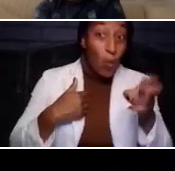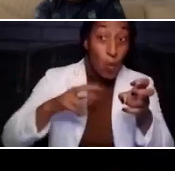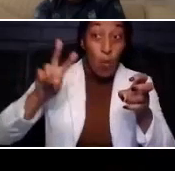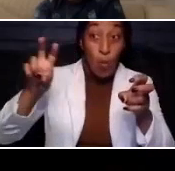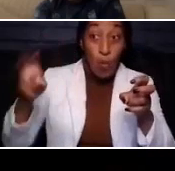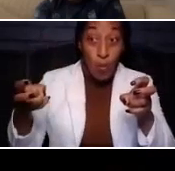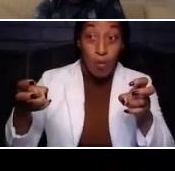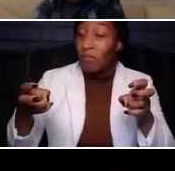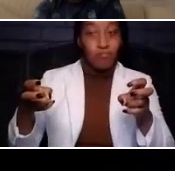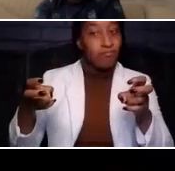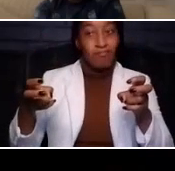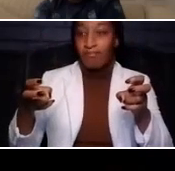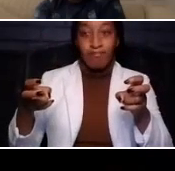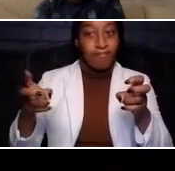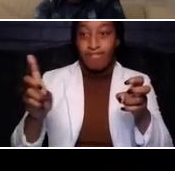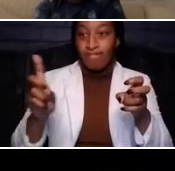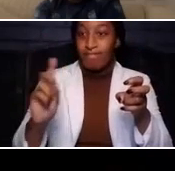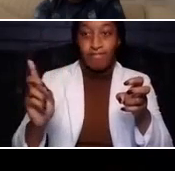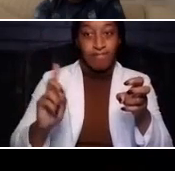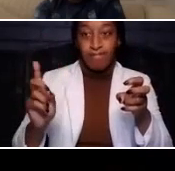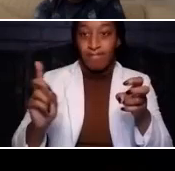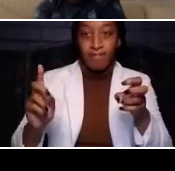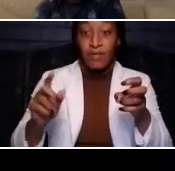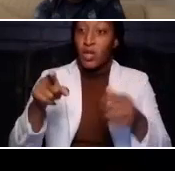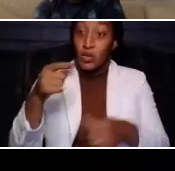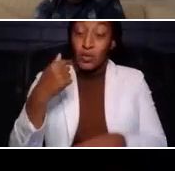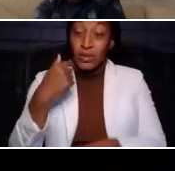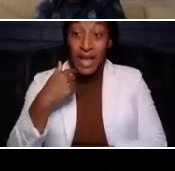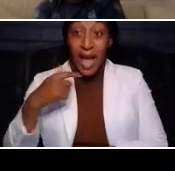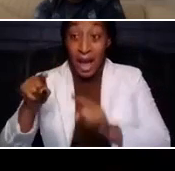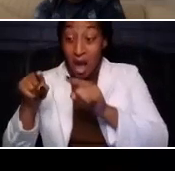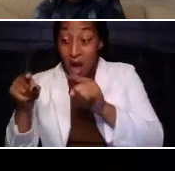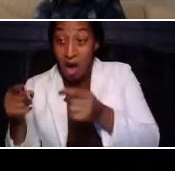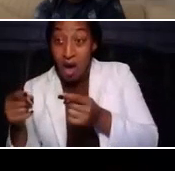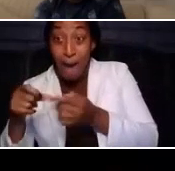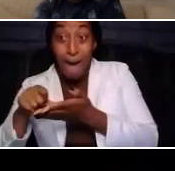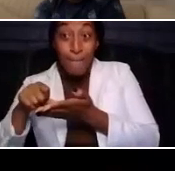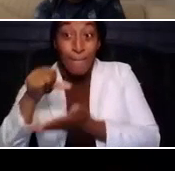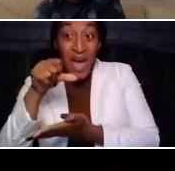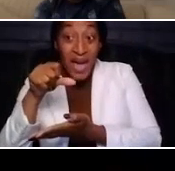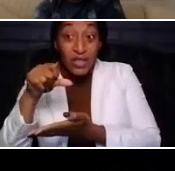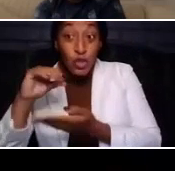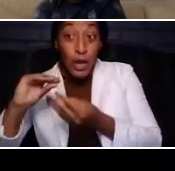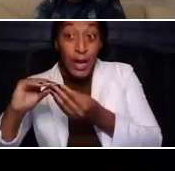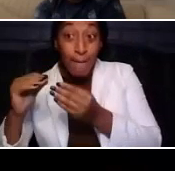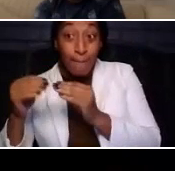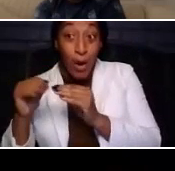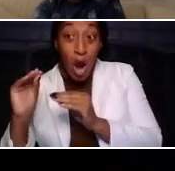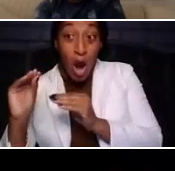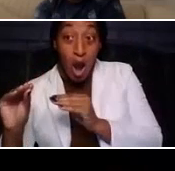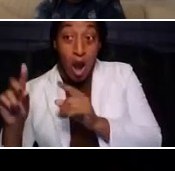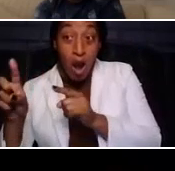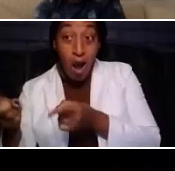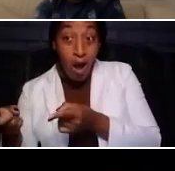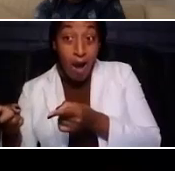say, well, I put the page number, but you didn't put the material that you copied verbatim in quotation marks.